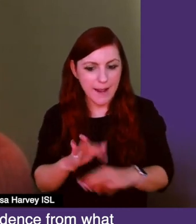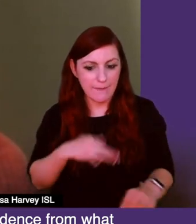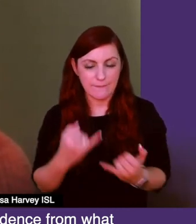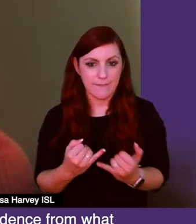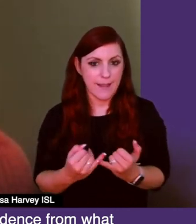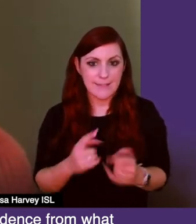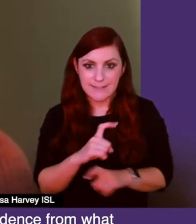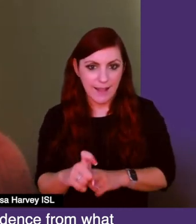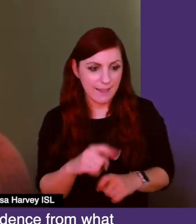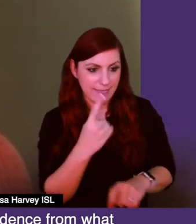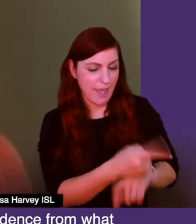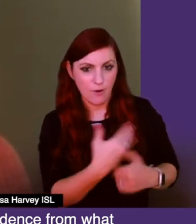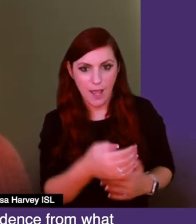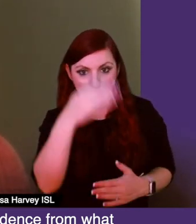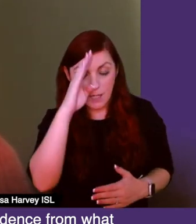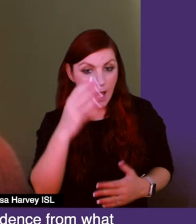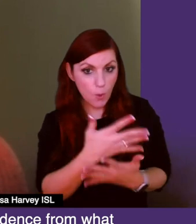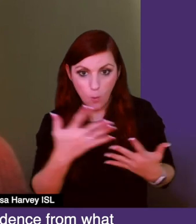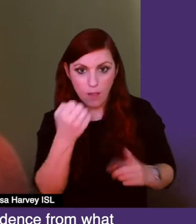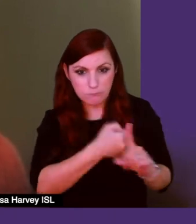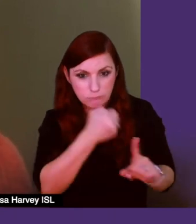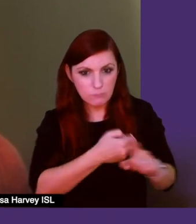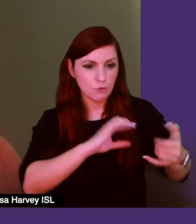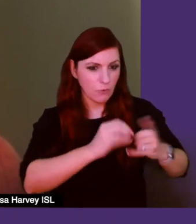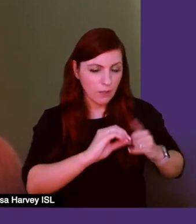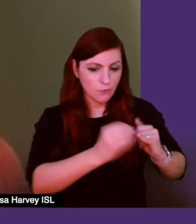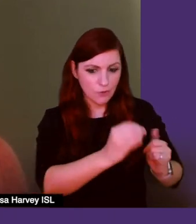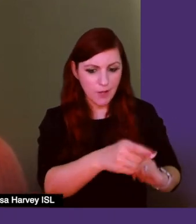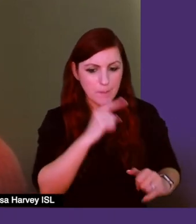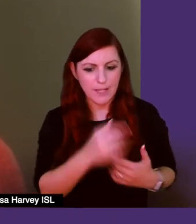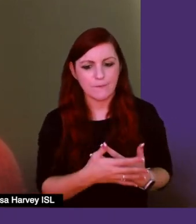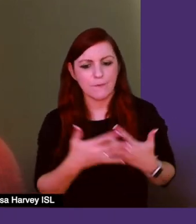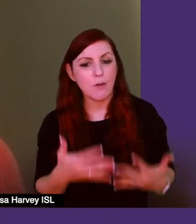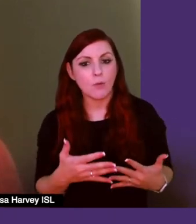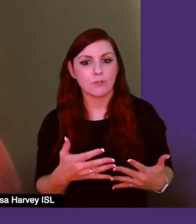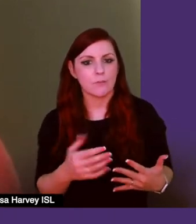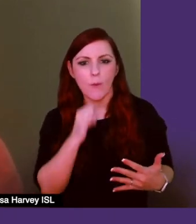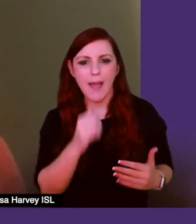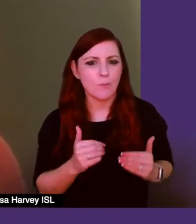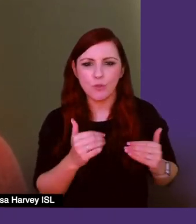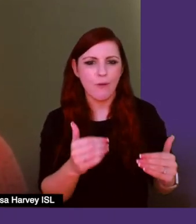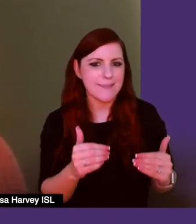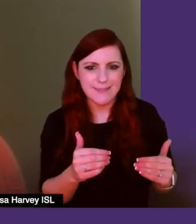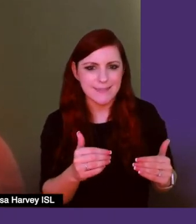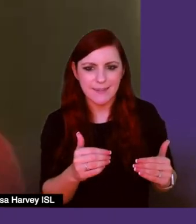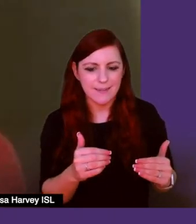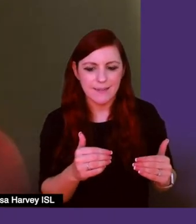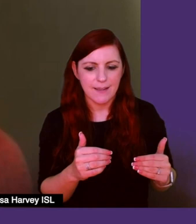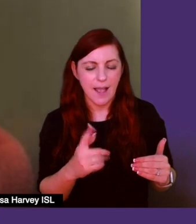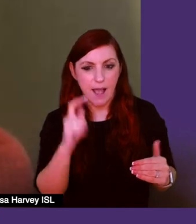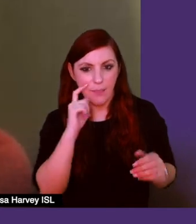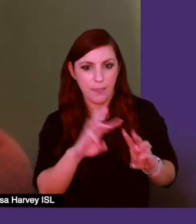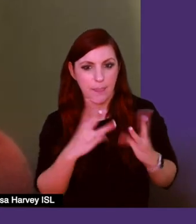find still in Ireland, despite many attempts, it's very much, you know, we haven't progressed in that way. I think